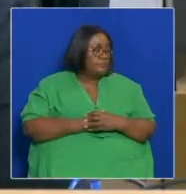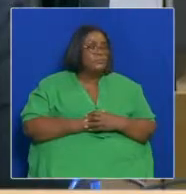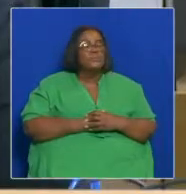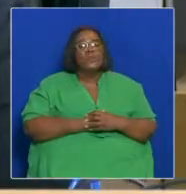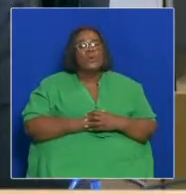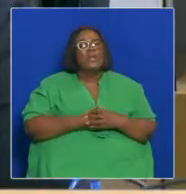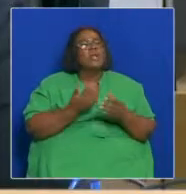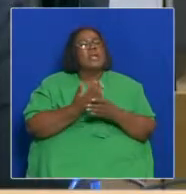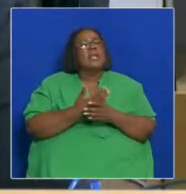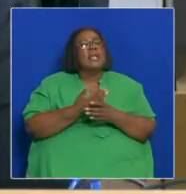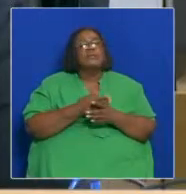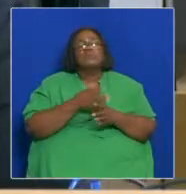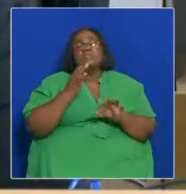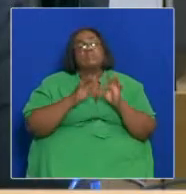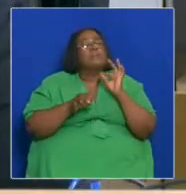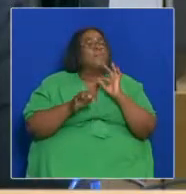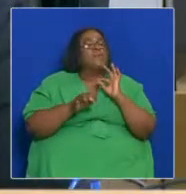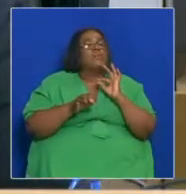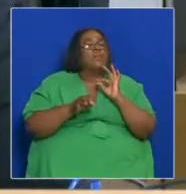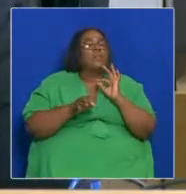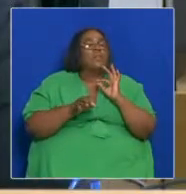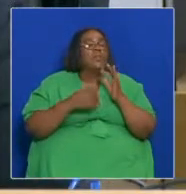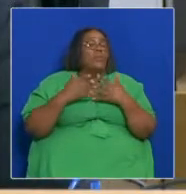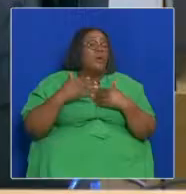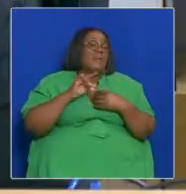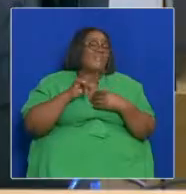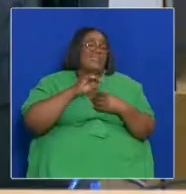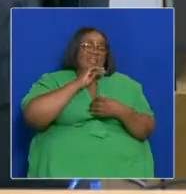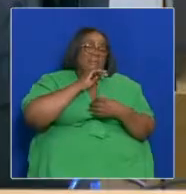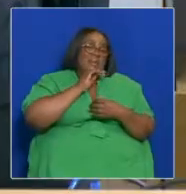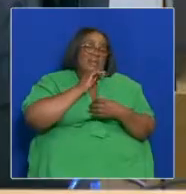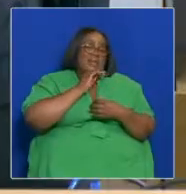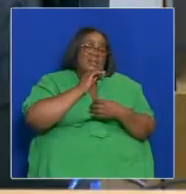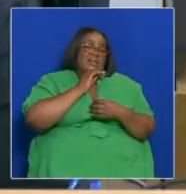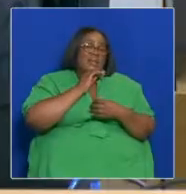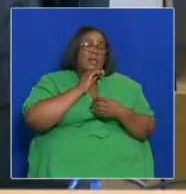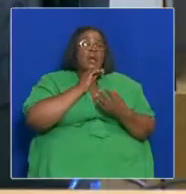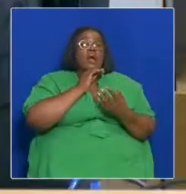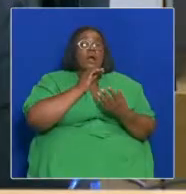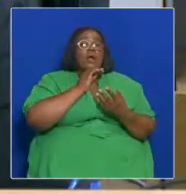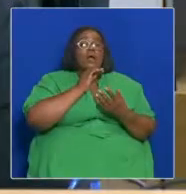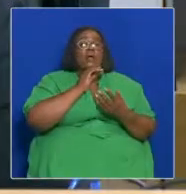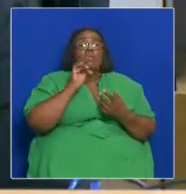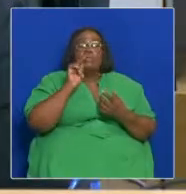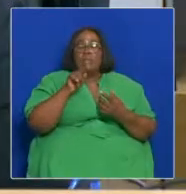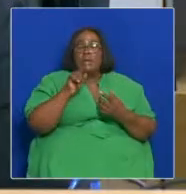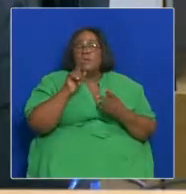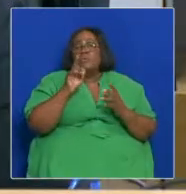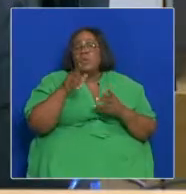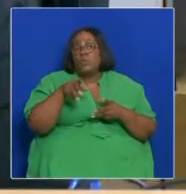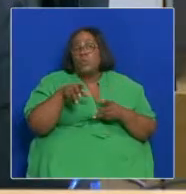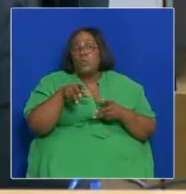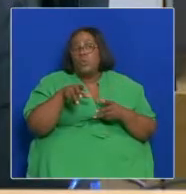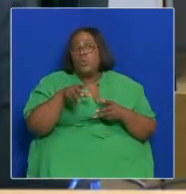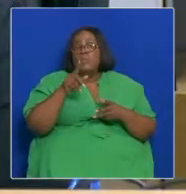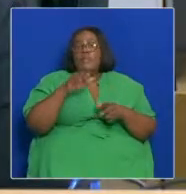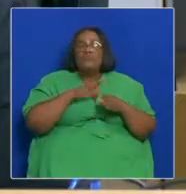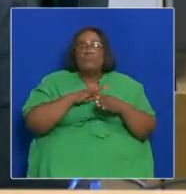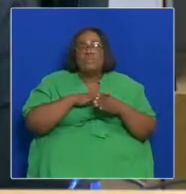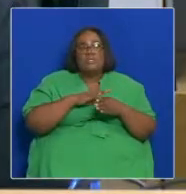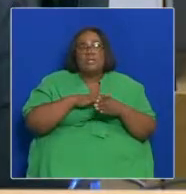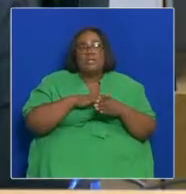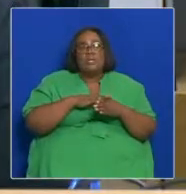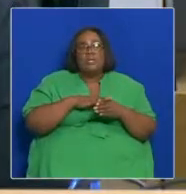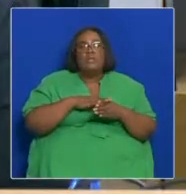means, that was a factor or a criterion that could be used not